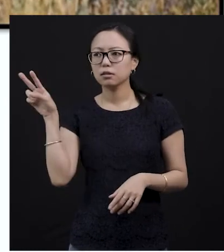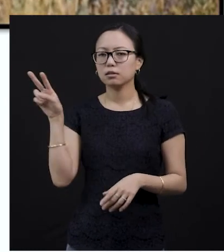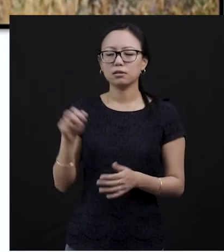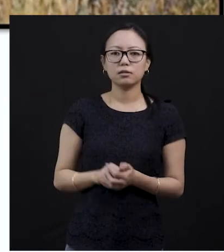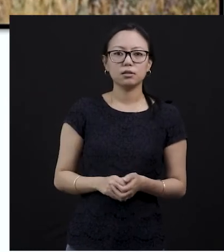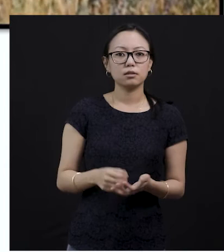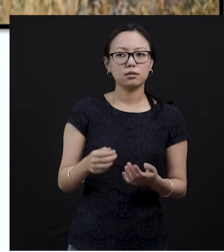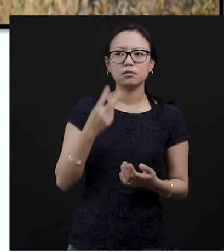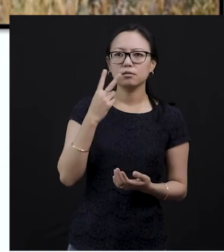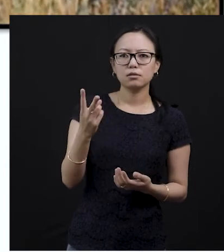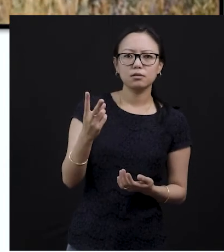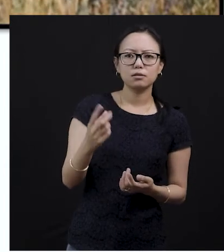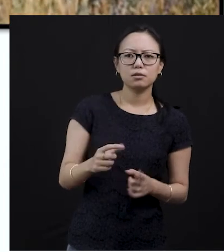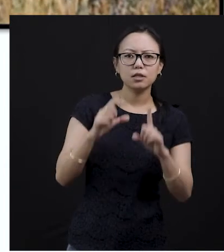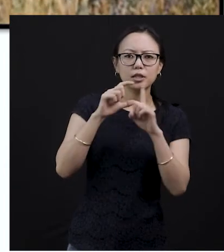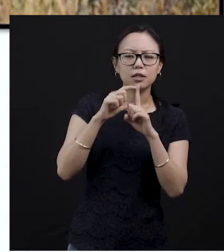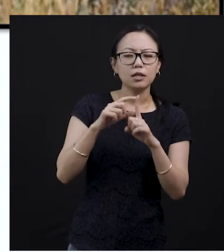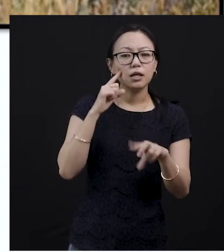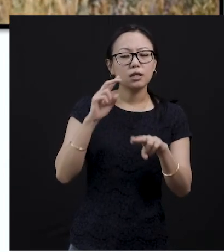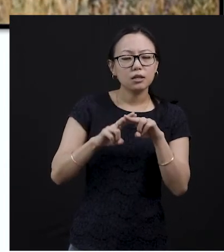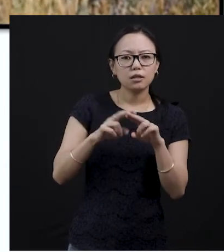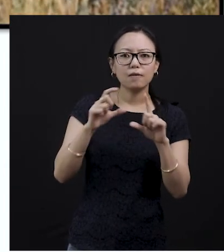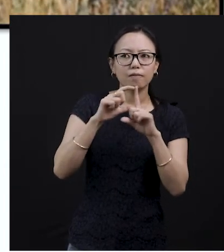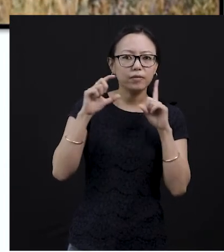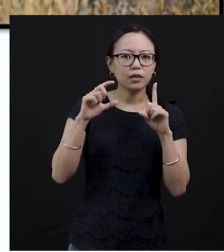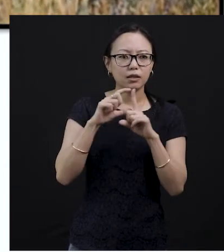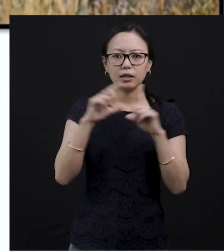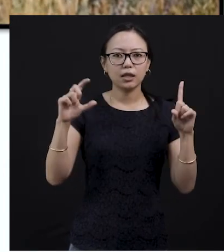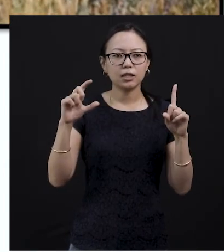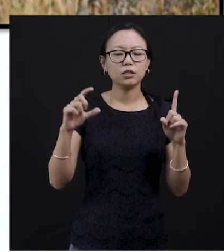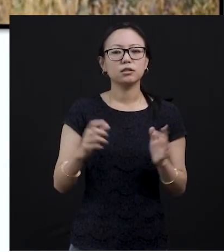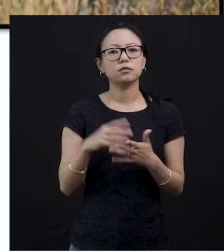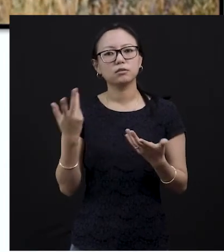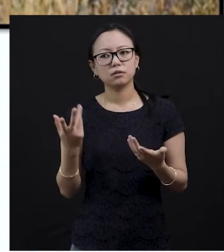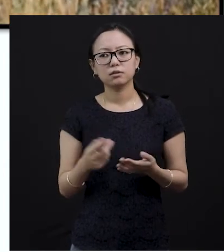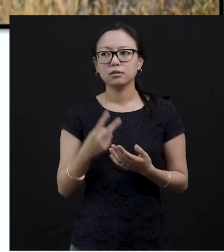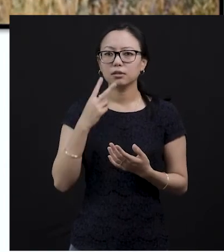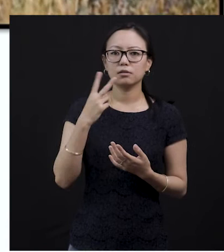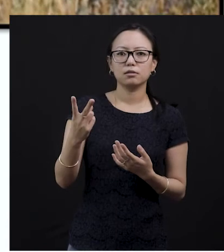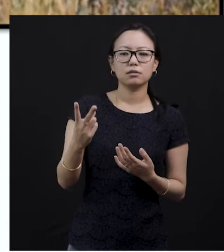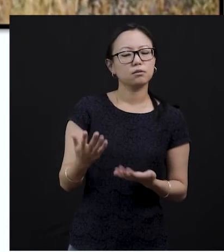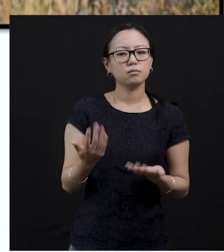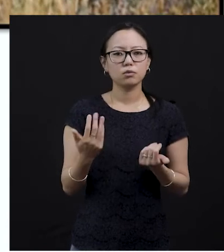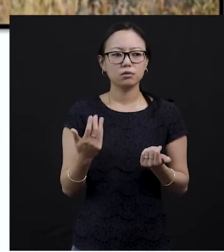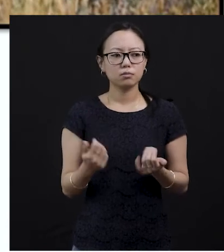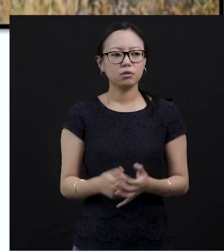eyes on the side, then you can, you know, look left and right, front also, so that they